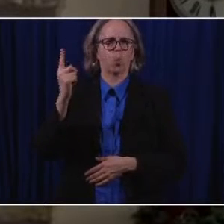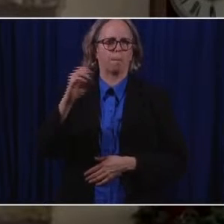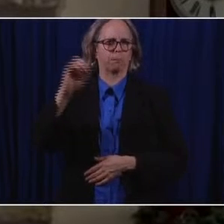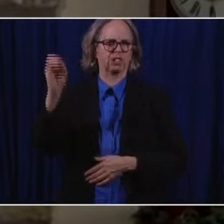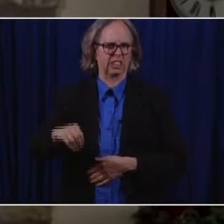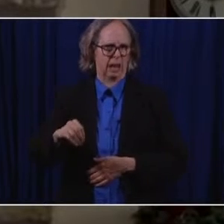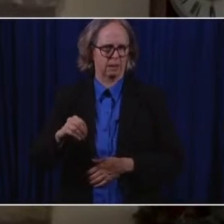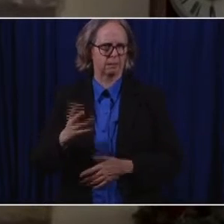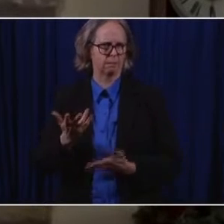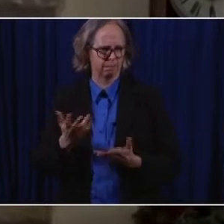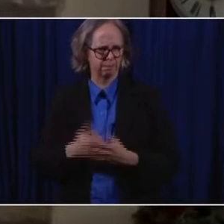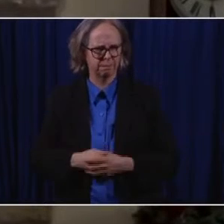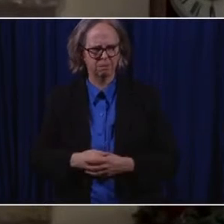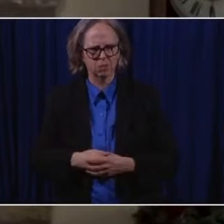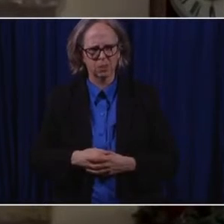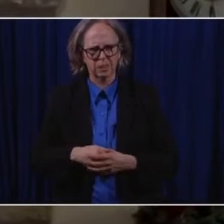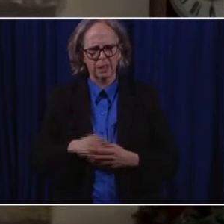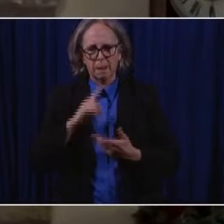closed.